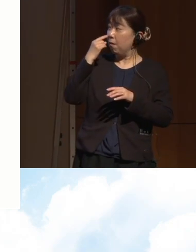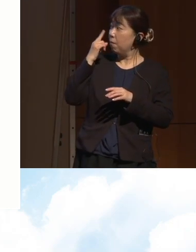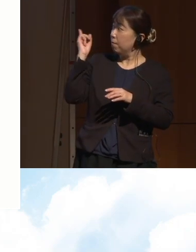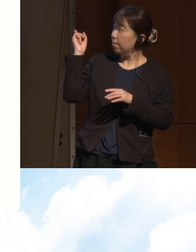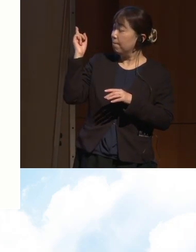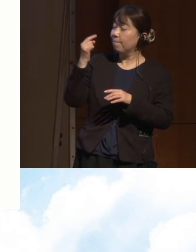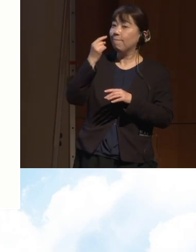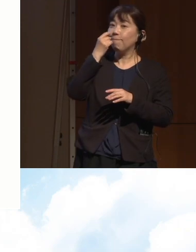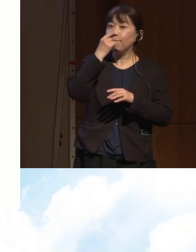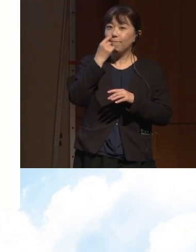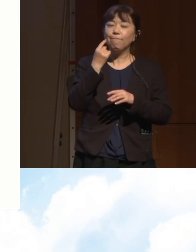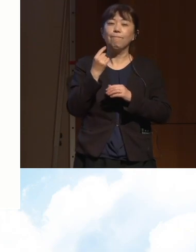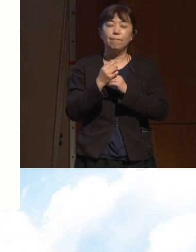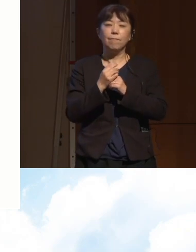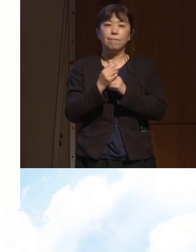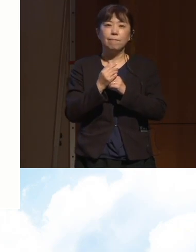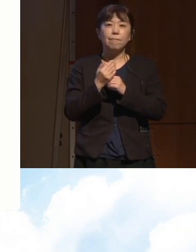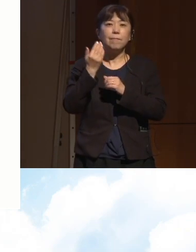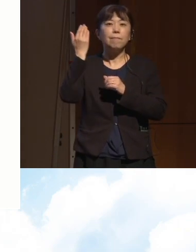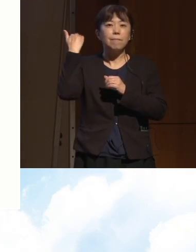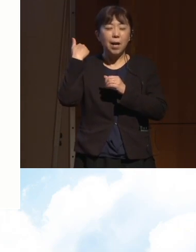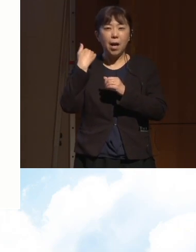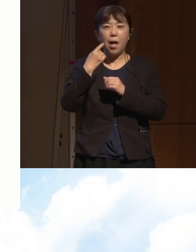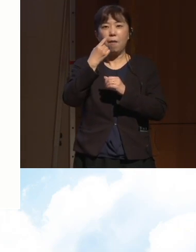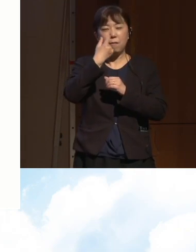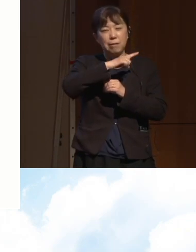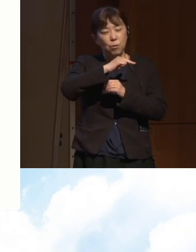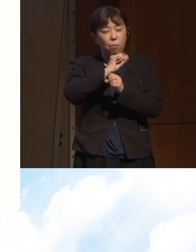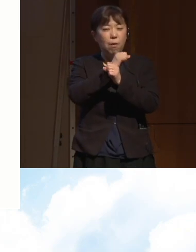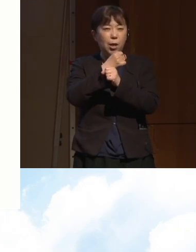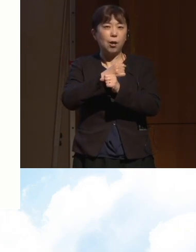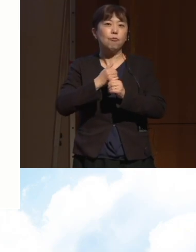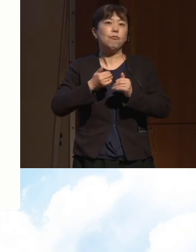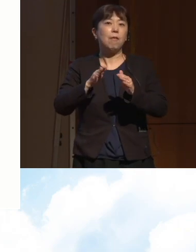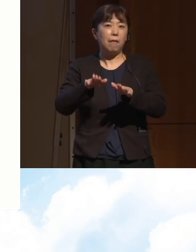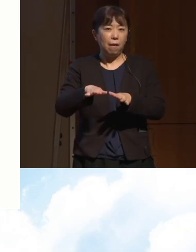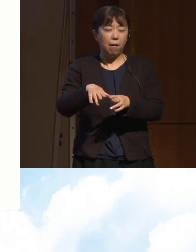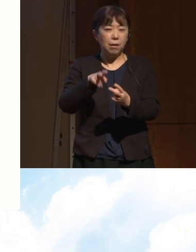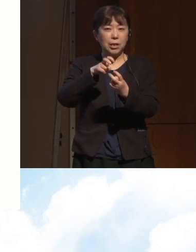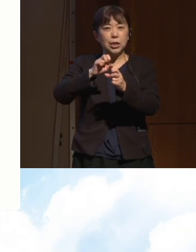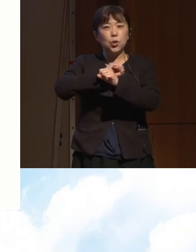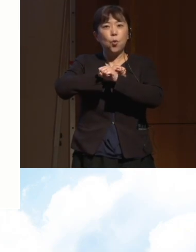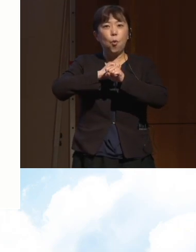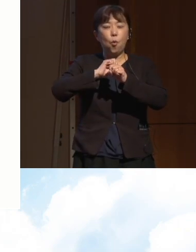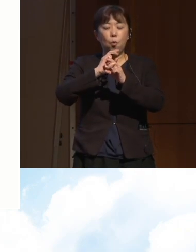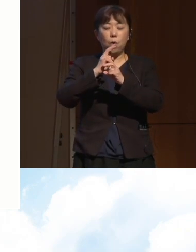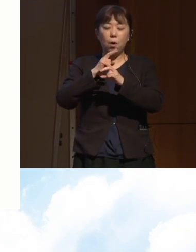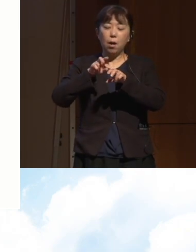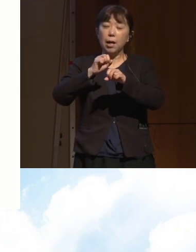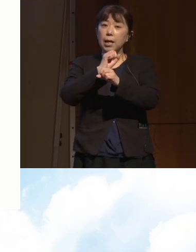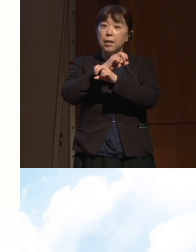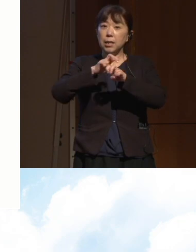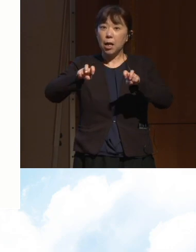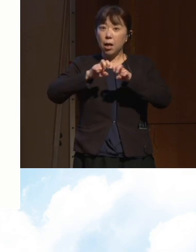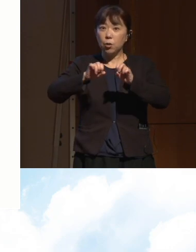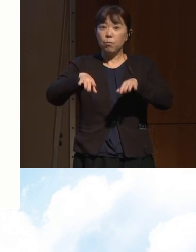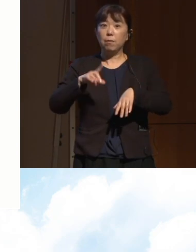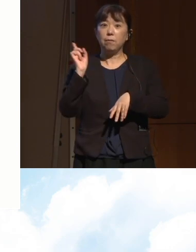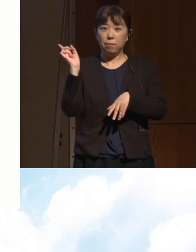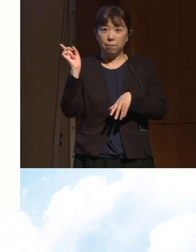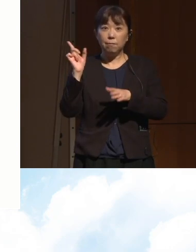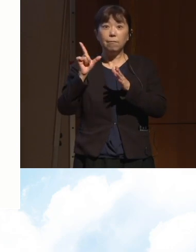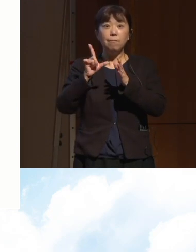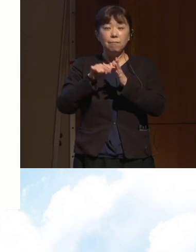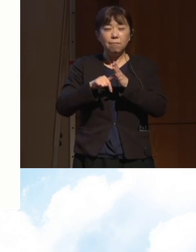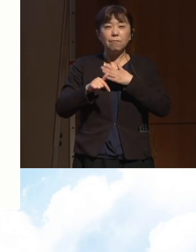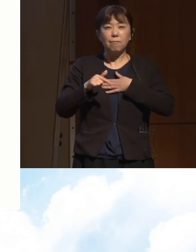Ebola vaccine and he was helping with the clinical development, and just realizing that we need to do better.